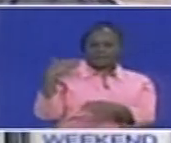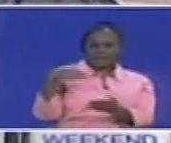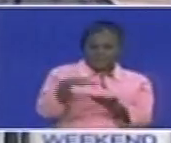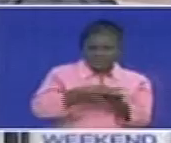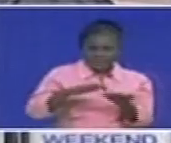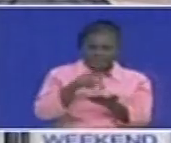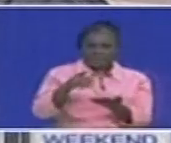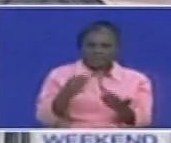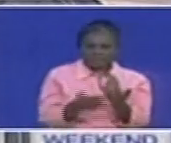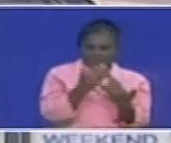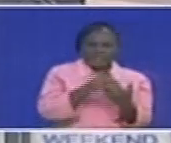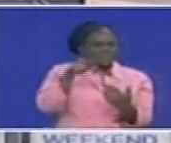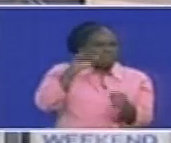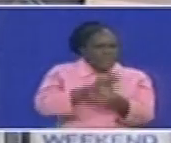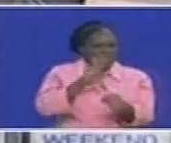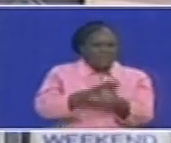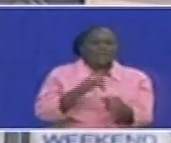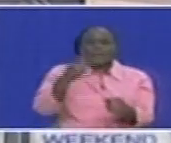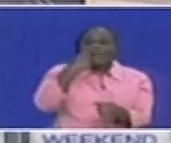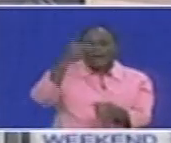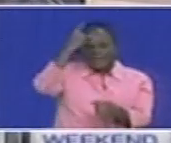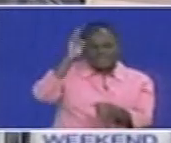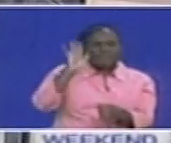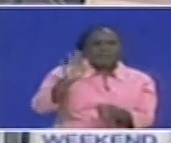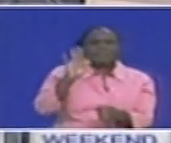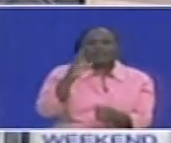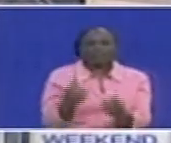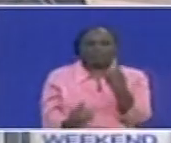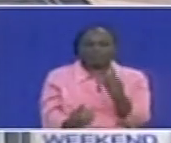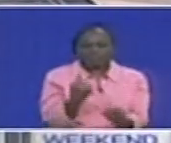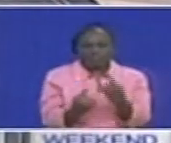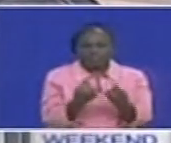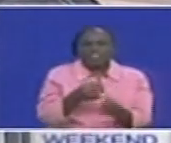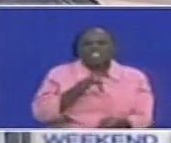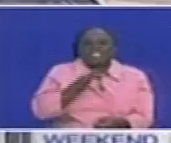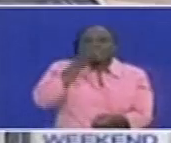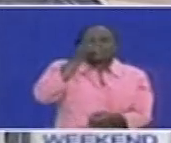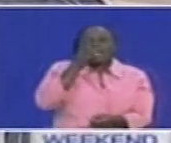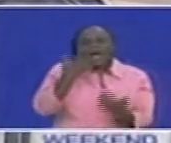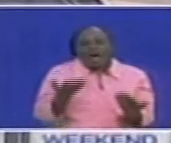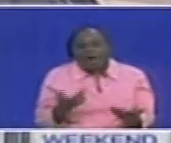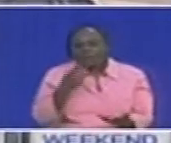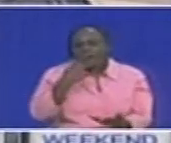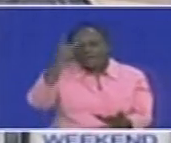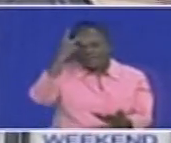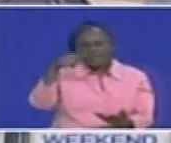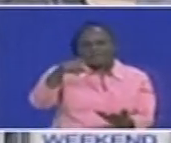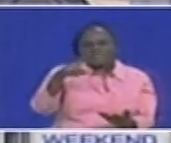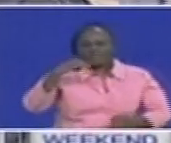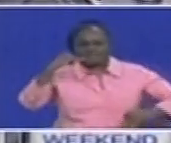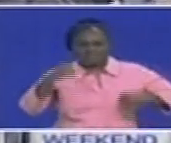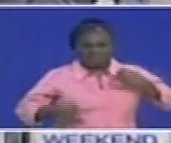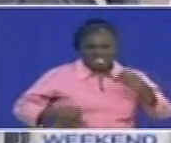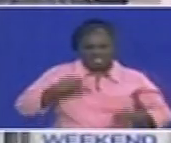Maybe wengi wamelelewa, wazazi wao ni wapikaji wa changa. Maybe wazazi wao ni wa kwenda out